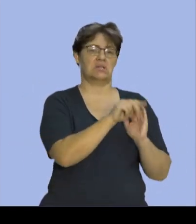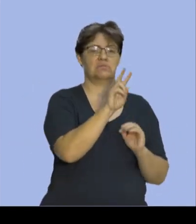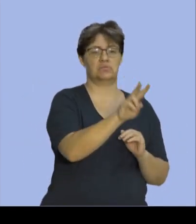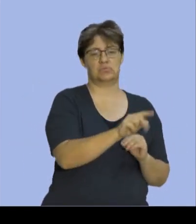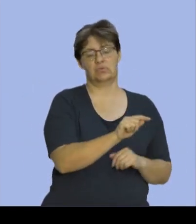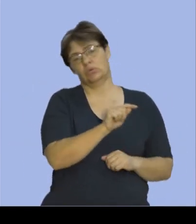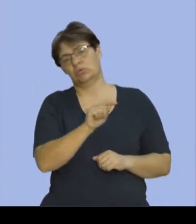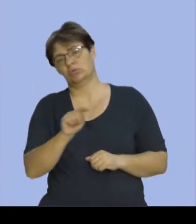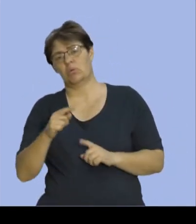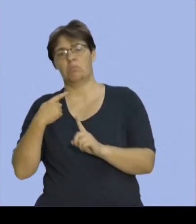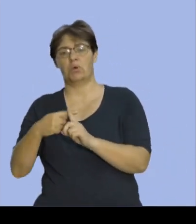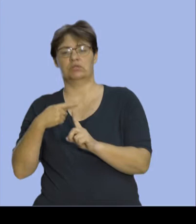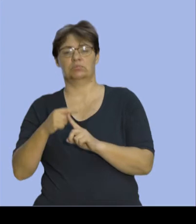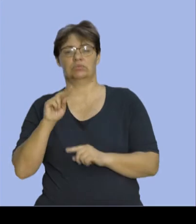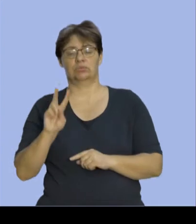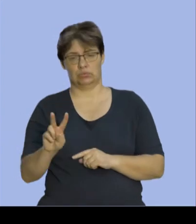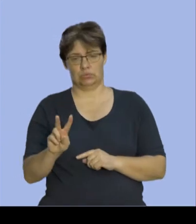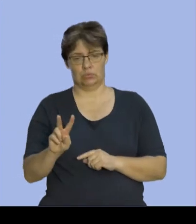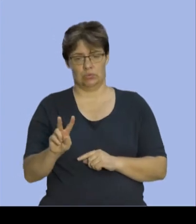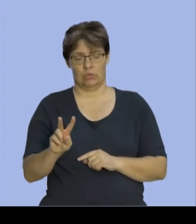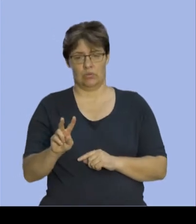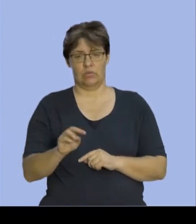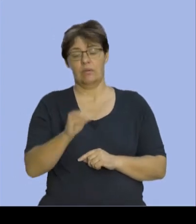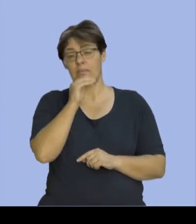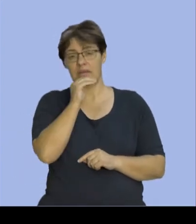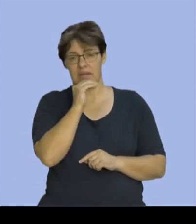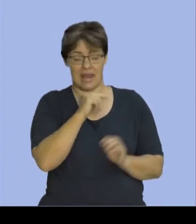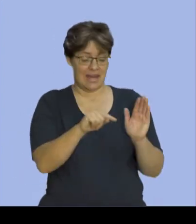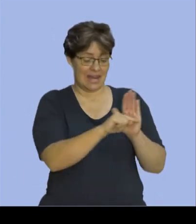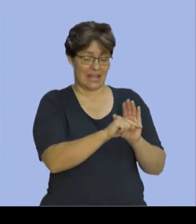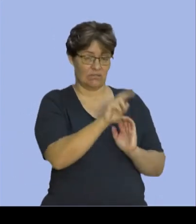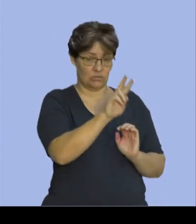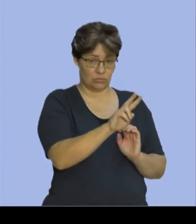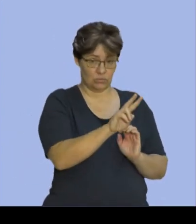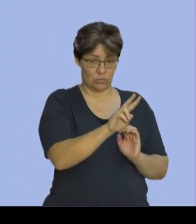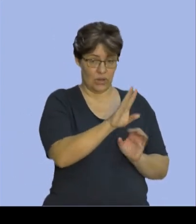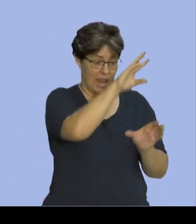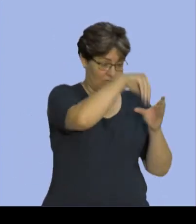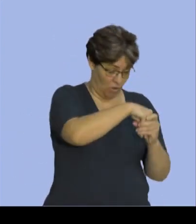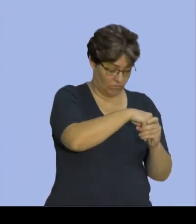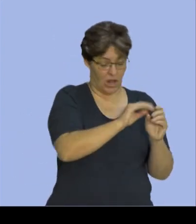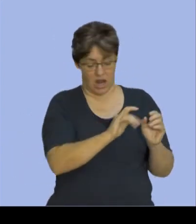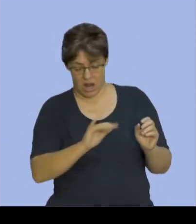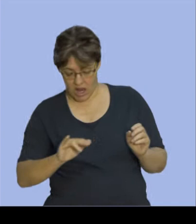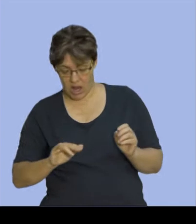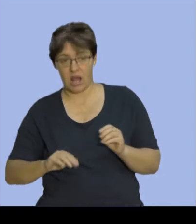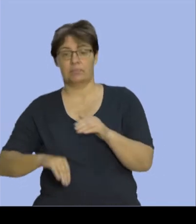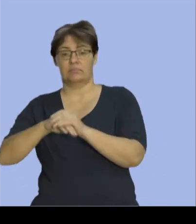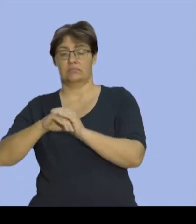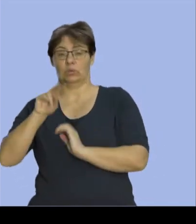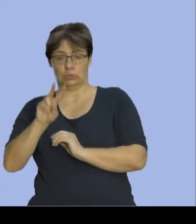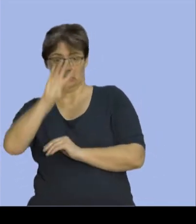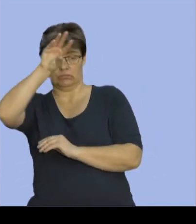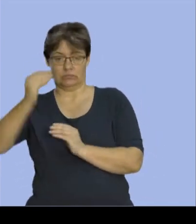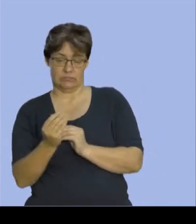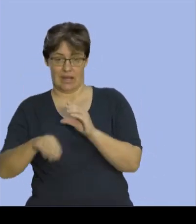-2 up until +2, I'm simply saying that -2 and 2 are included, and my graph is